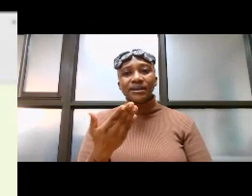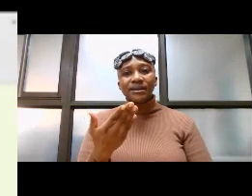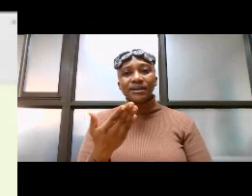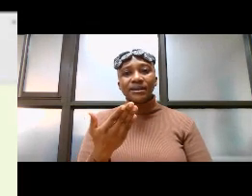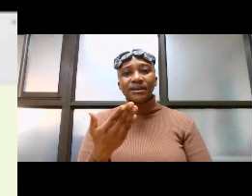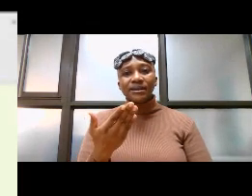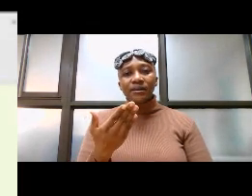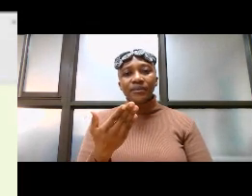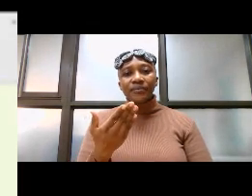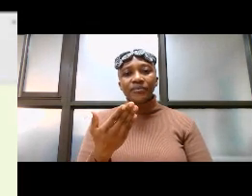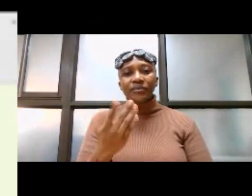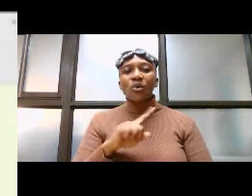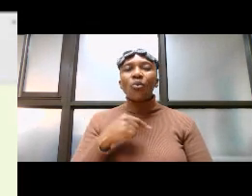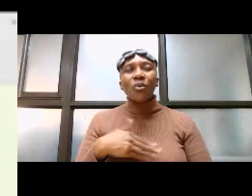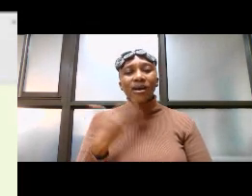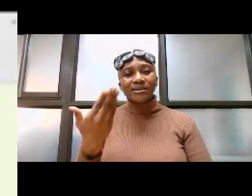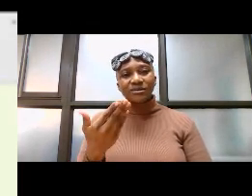wanna